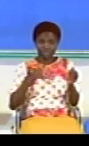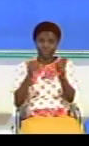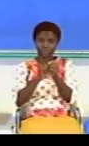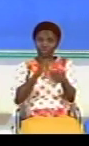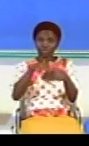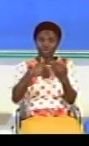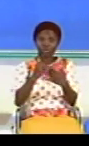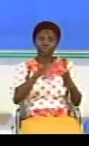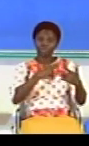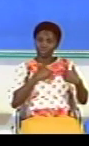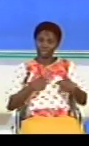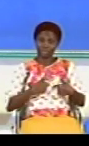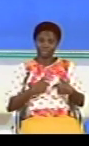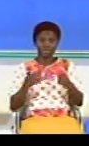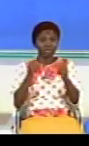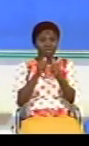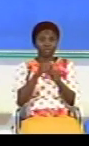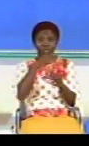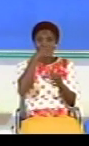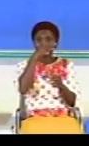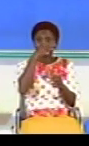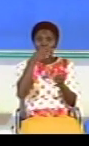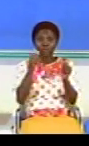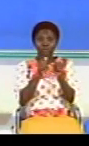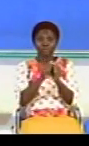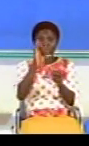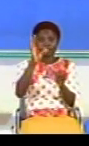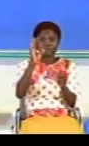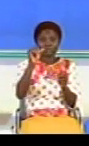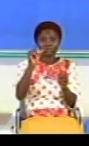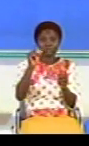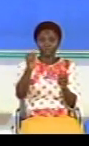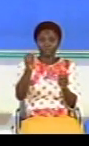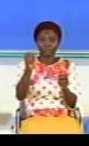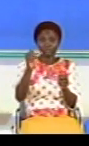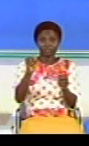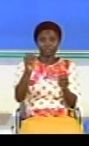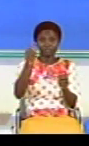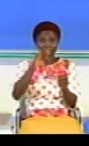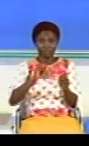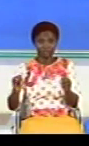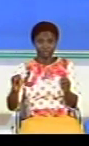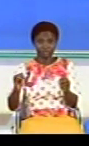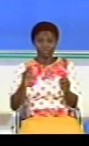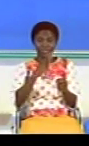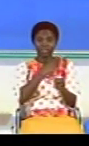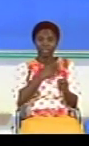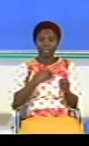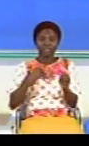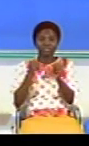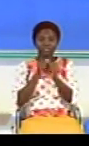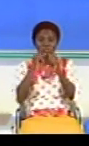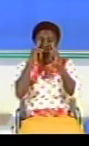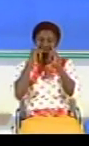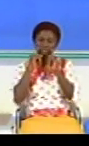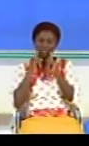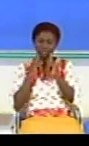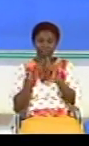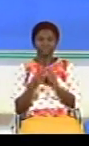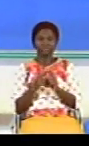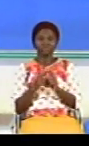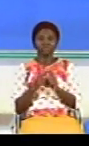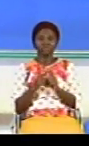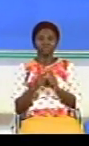fasting and weeping and mourning. Turn to me. That's repentance. And it